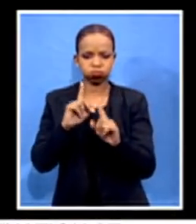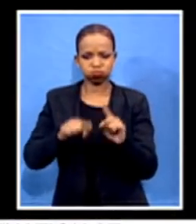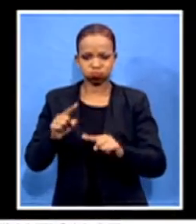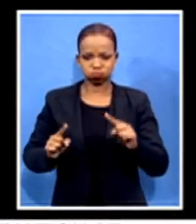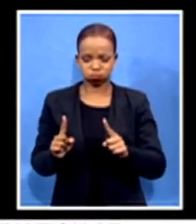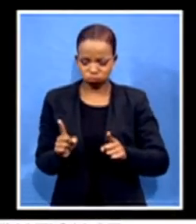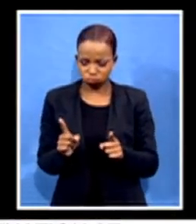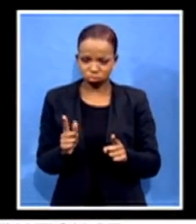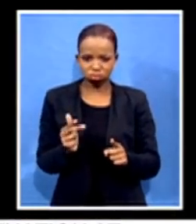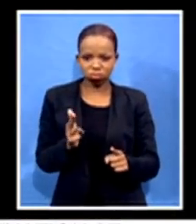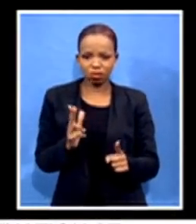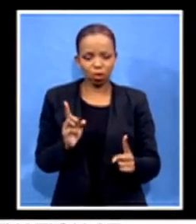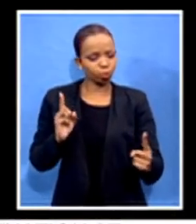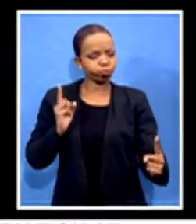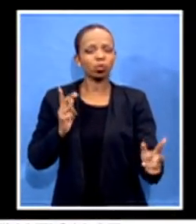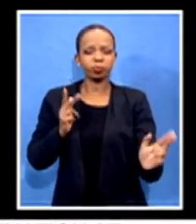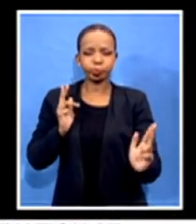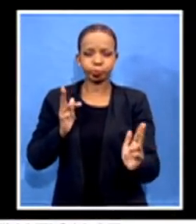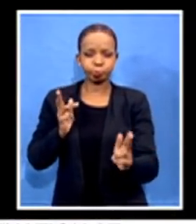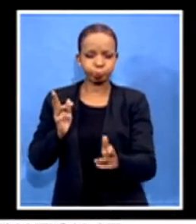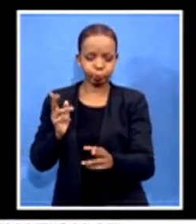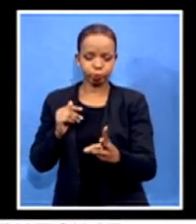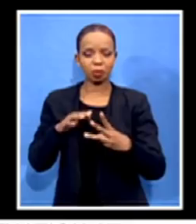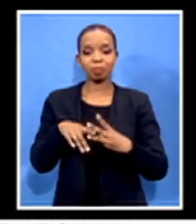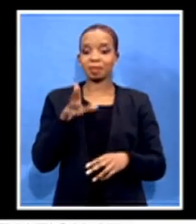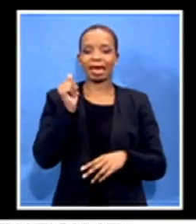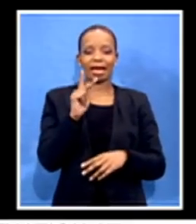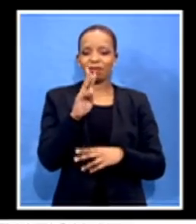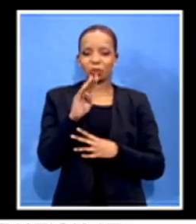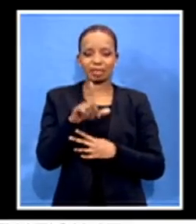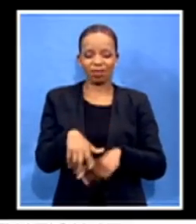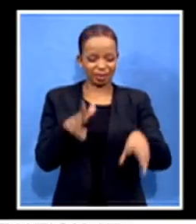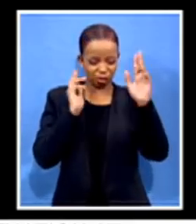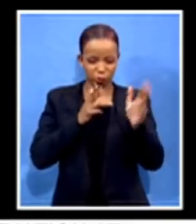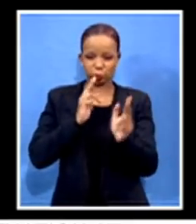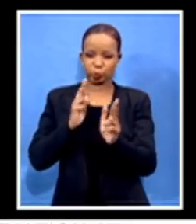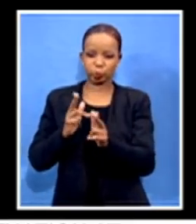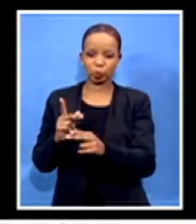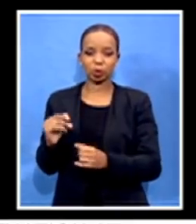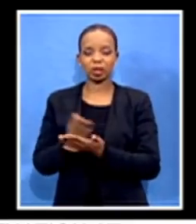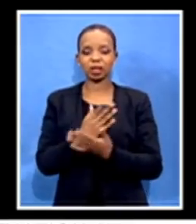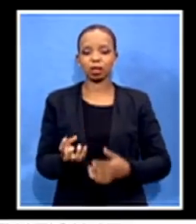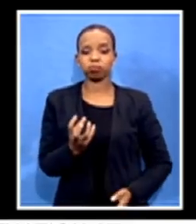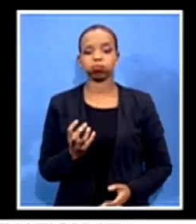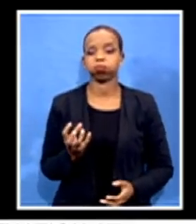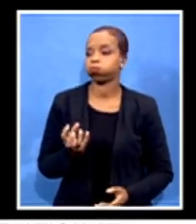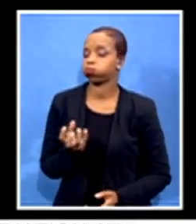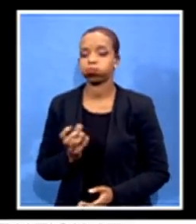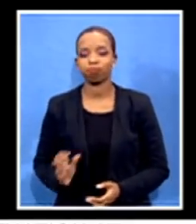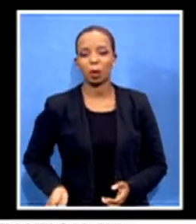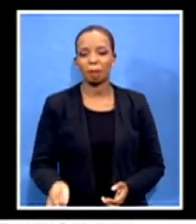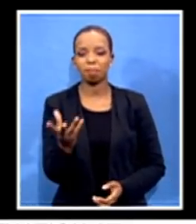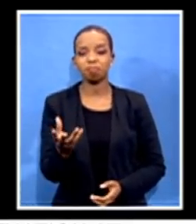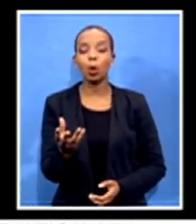guns, rifles, shotguns, AK-47, some were even holding hand grenades. They came